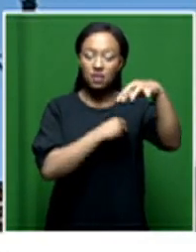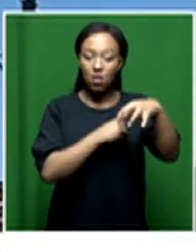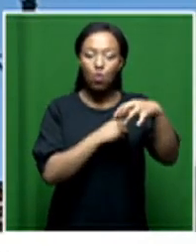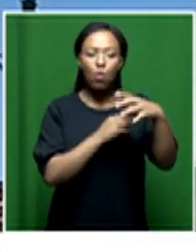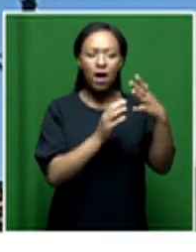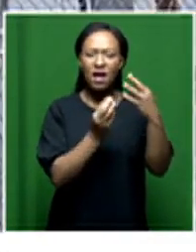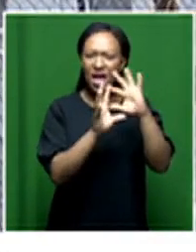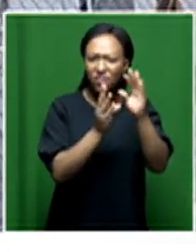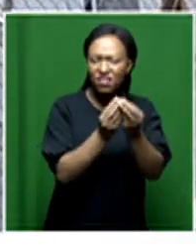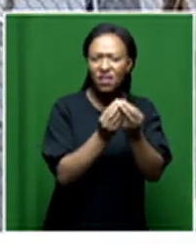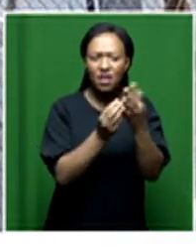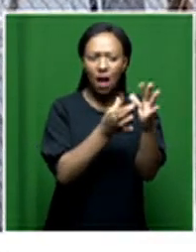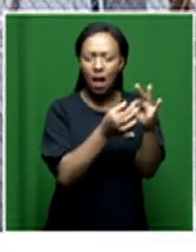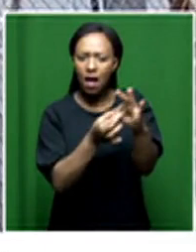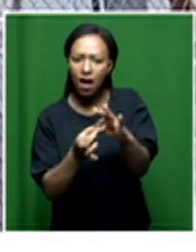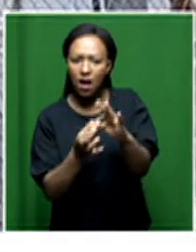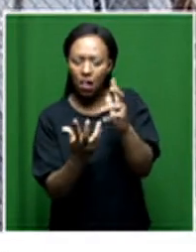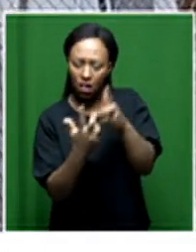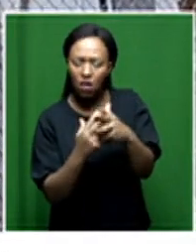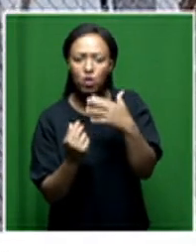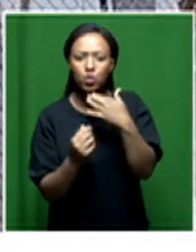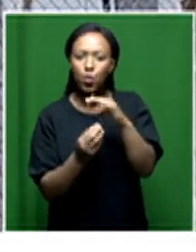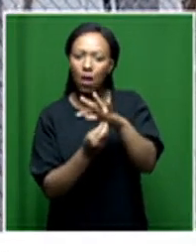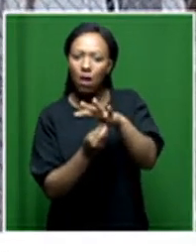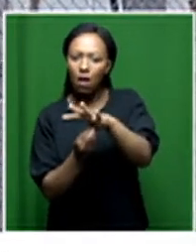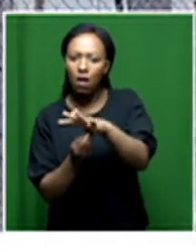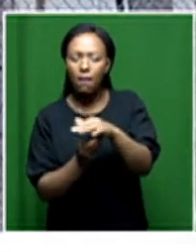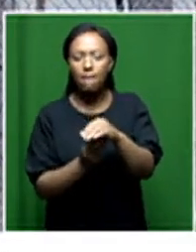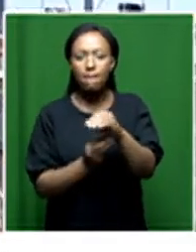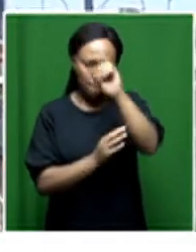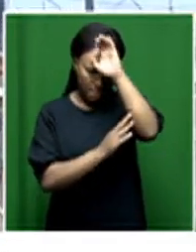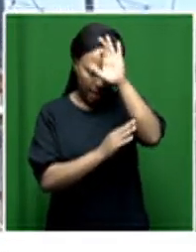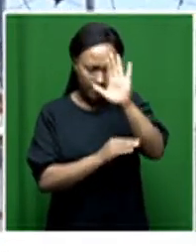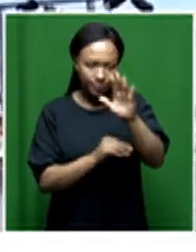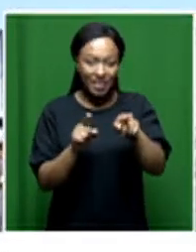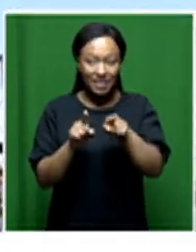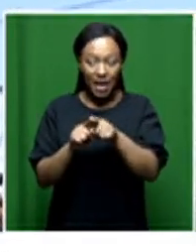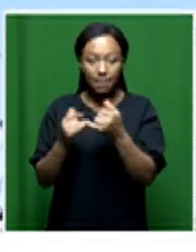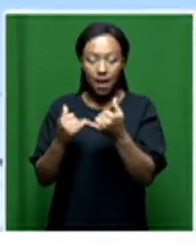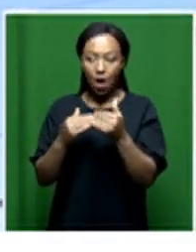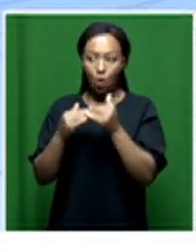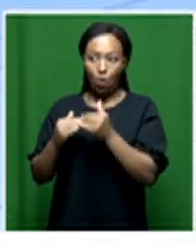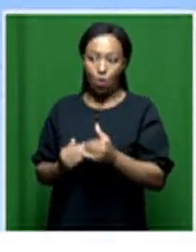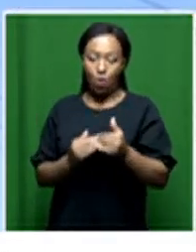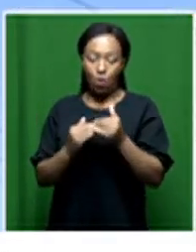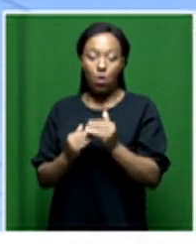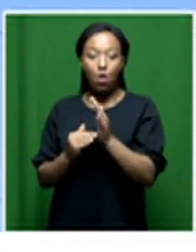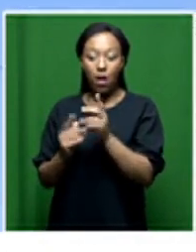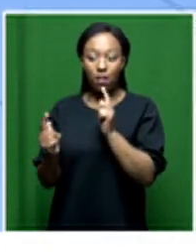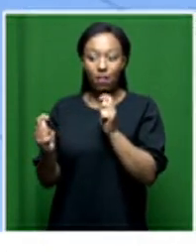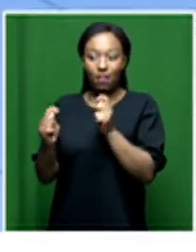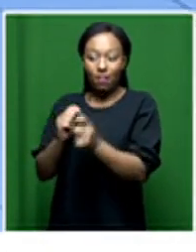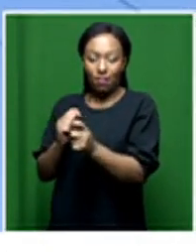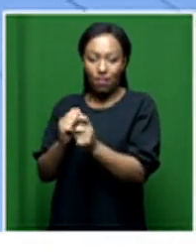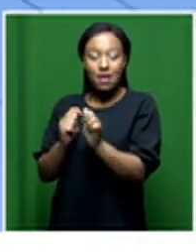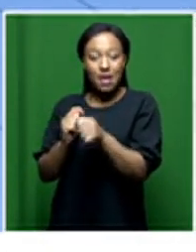tied to that. And I think that he's very cognizant that when we make this transition, which we will make, we